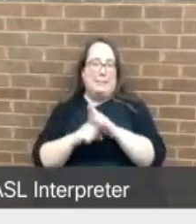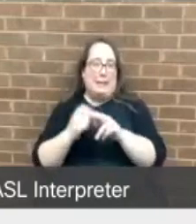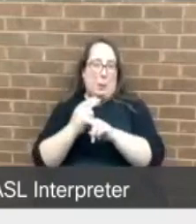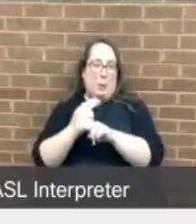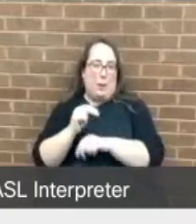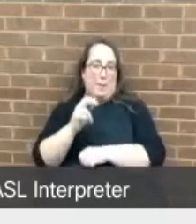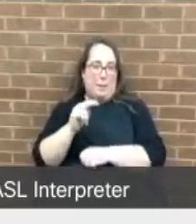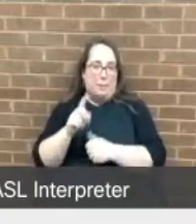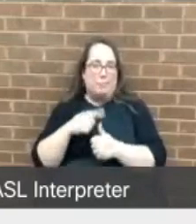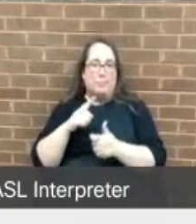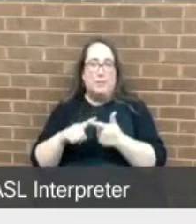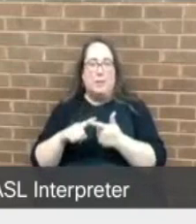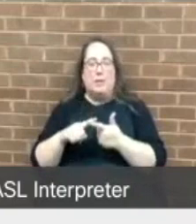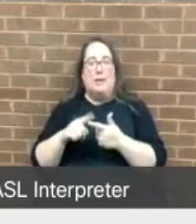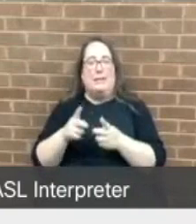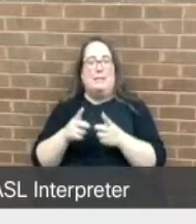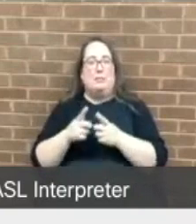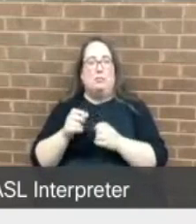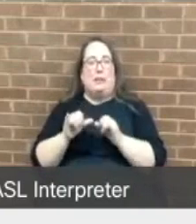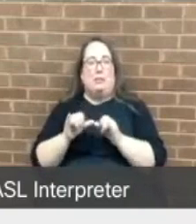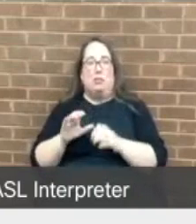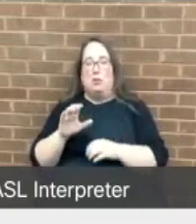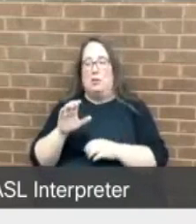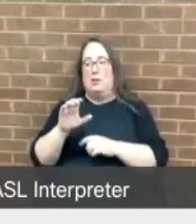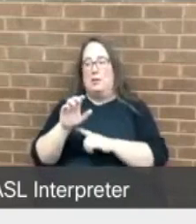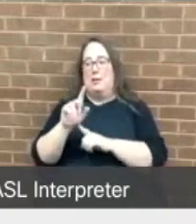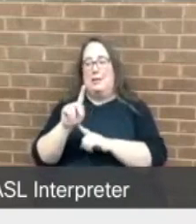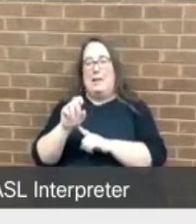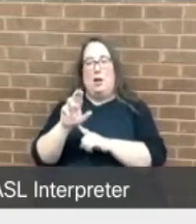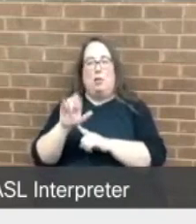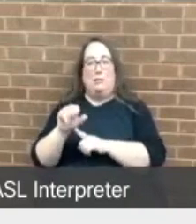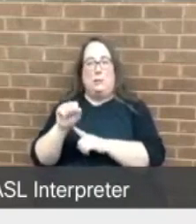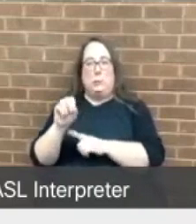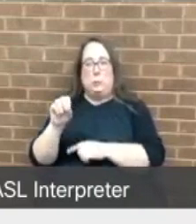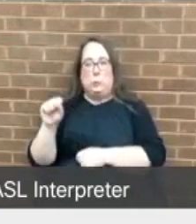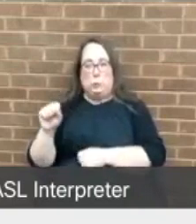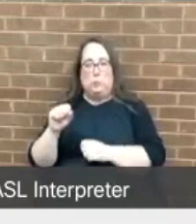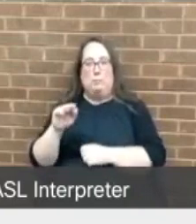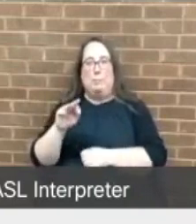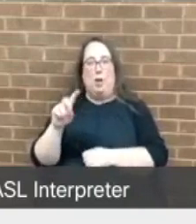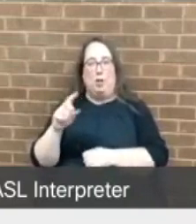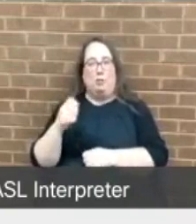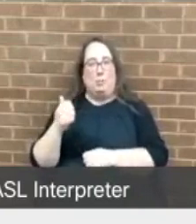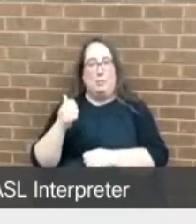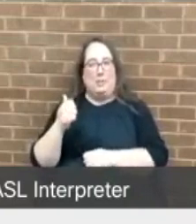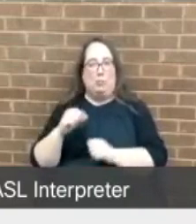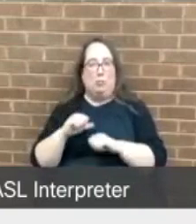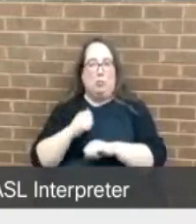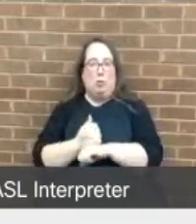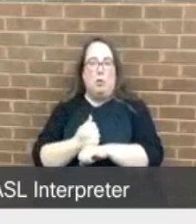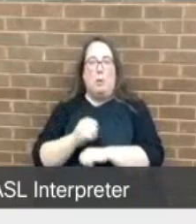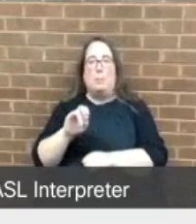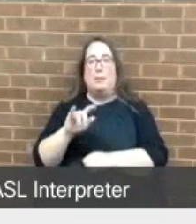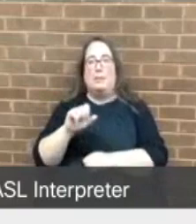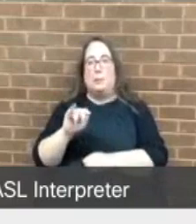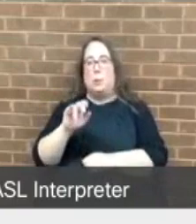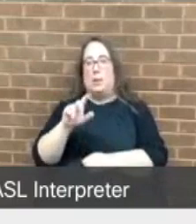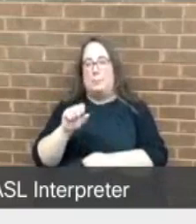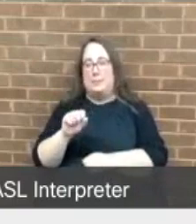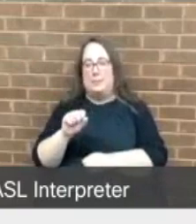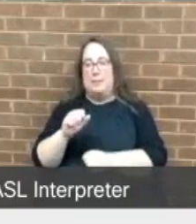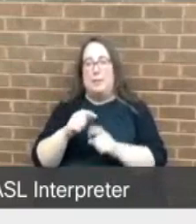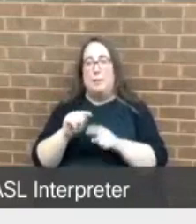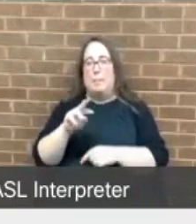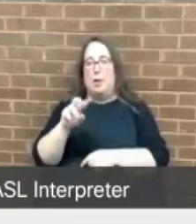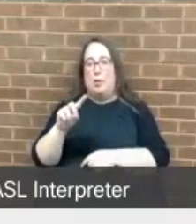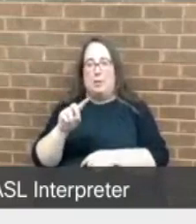Administration, as well as our district engineer, Terry Seuss. From the Maryland Transportation Authority, we have Capital Planning Director, Melissa Williams. From